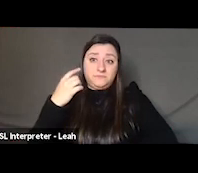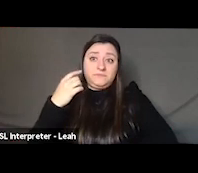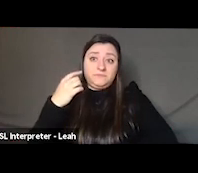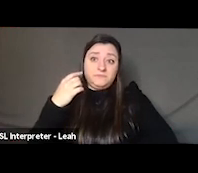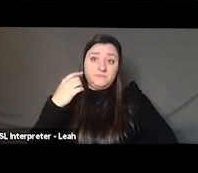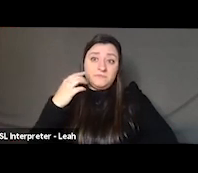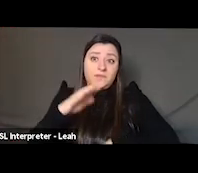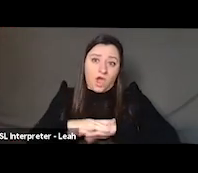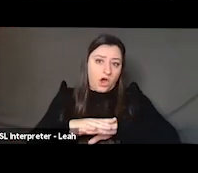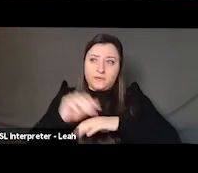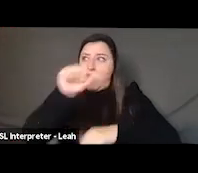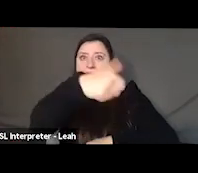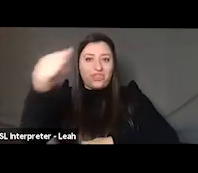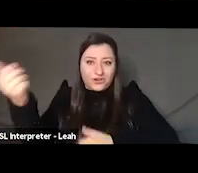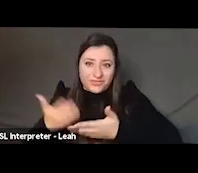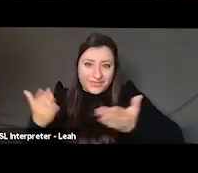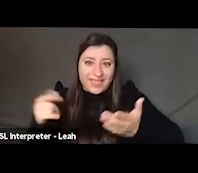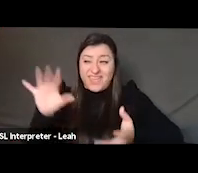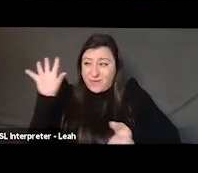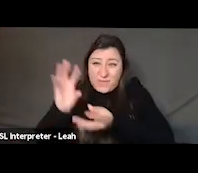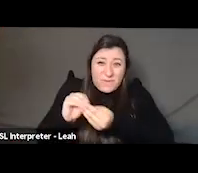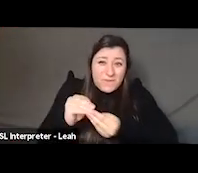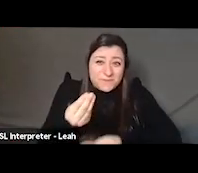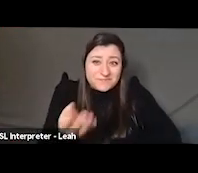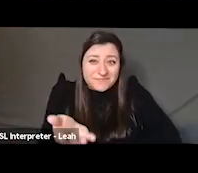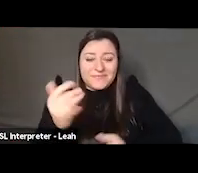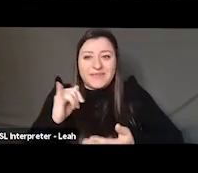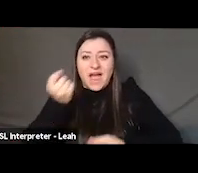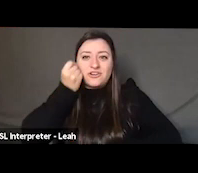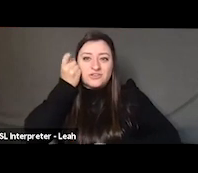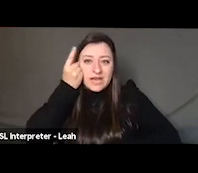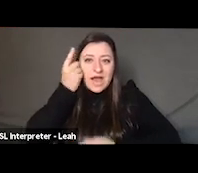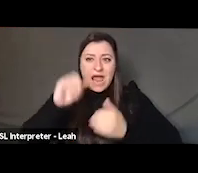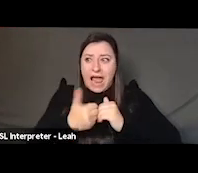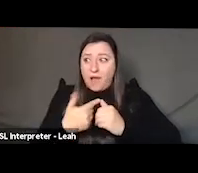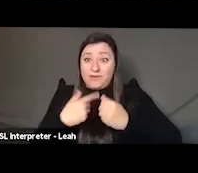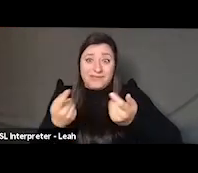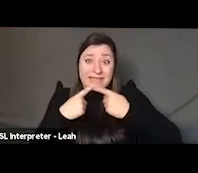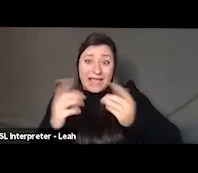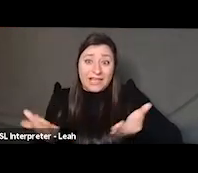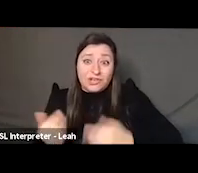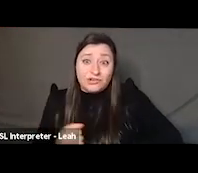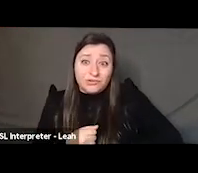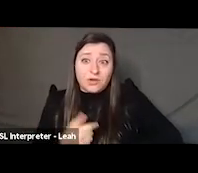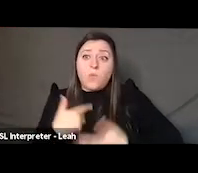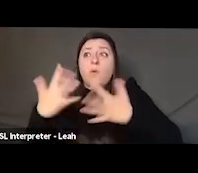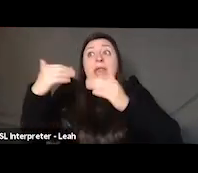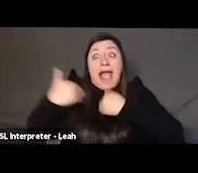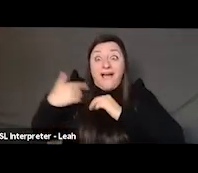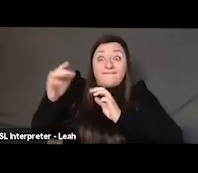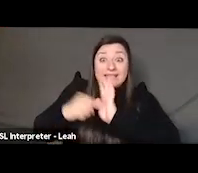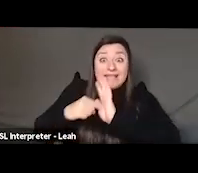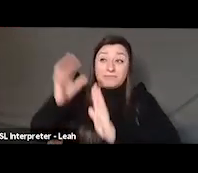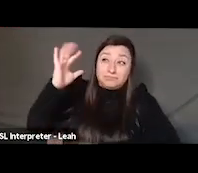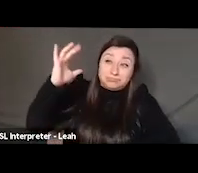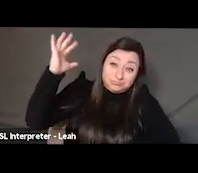on external factors. This is in a nutshell that to understand what, how did we get here? We already have an example of a